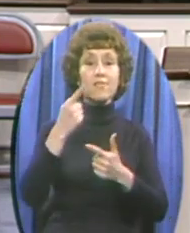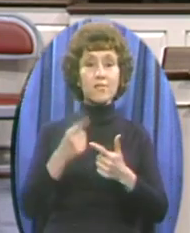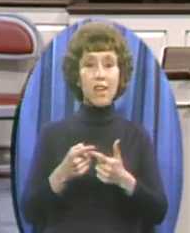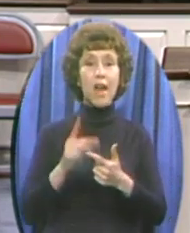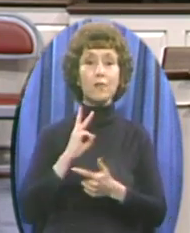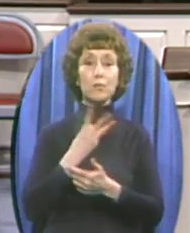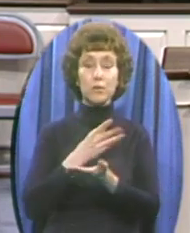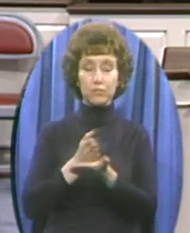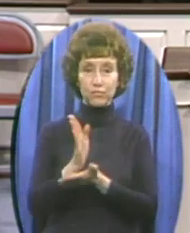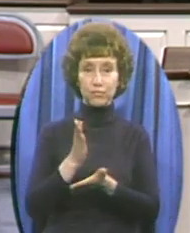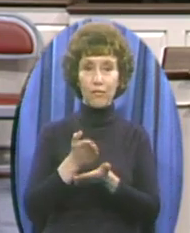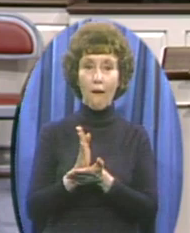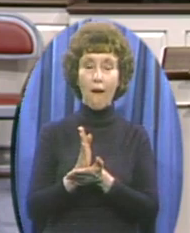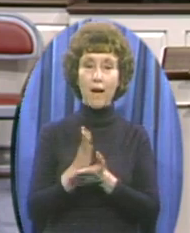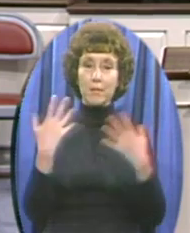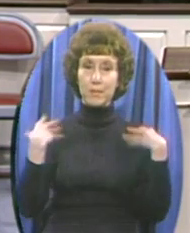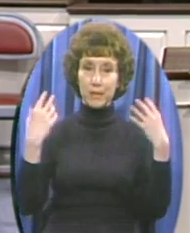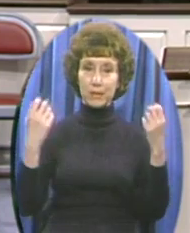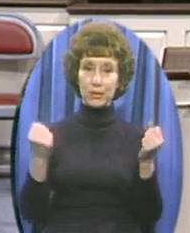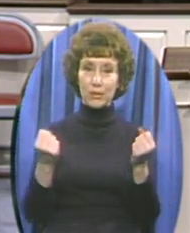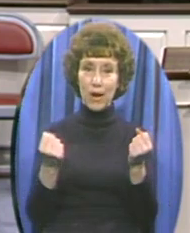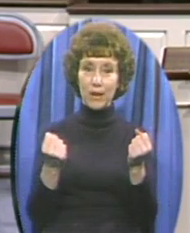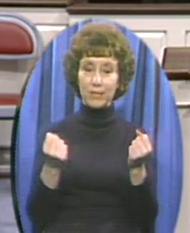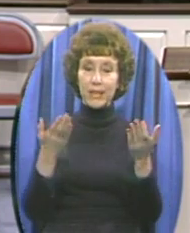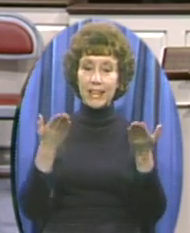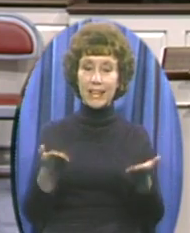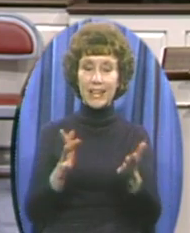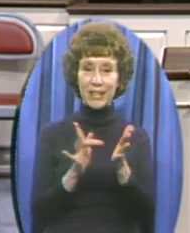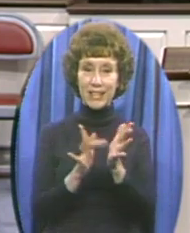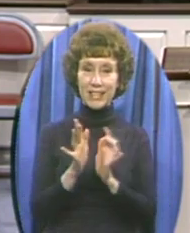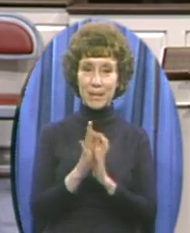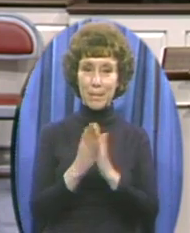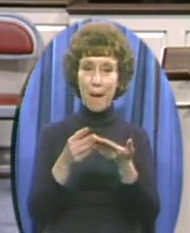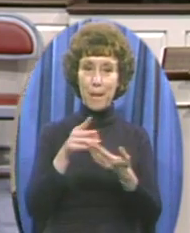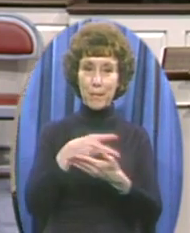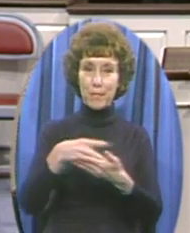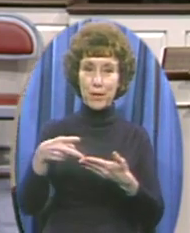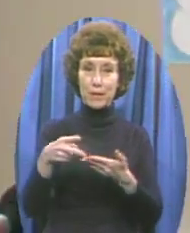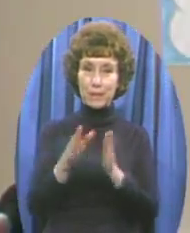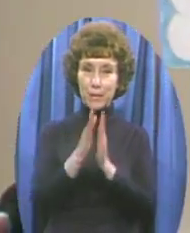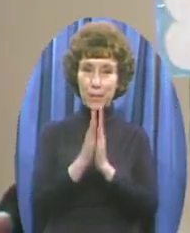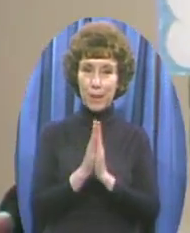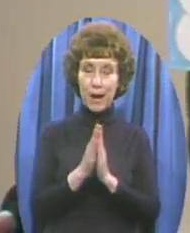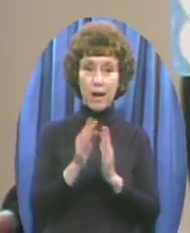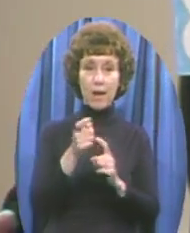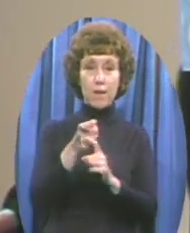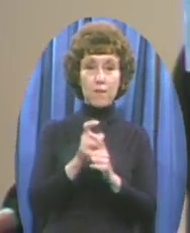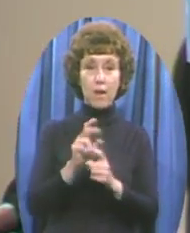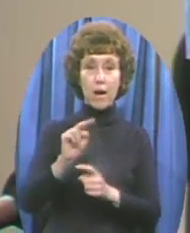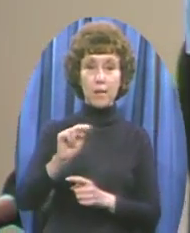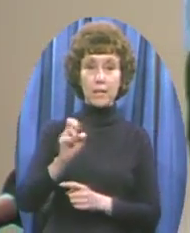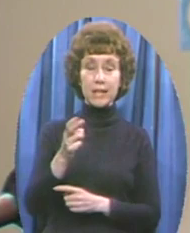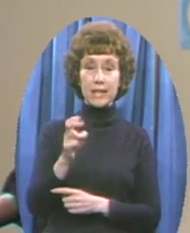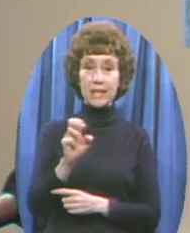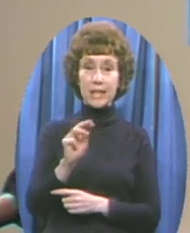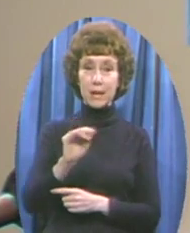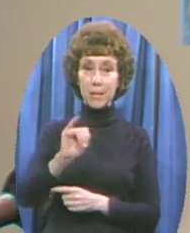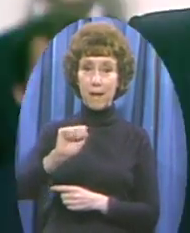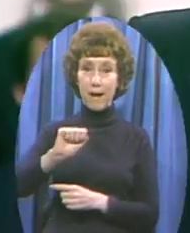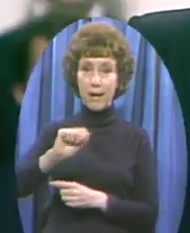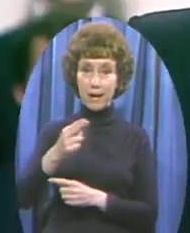It's a scriptural prayer because it comes right out of Nehemiah chapter 1, where the man of God prayed